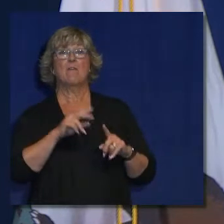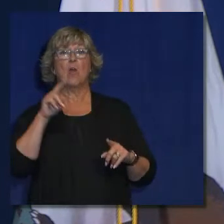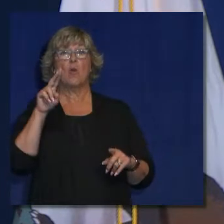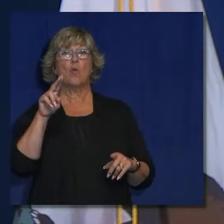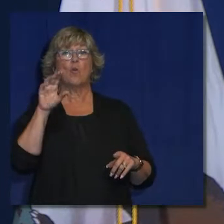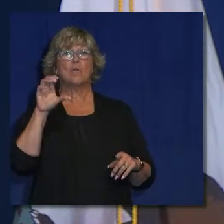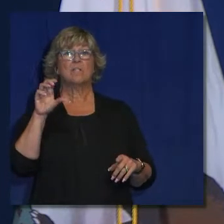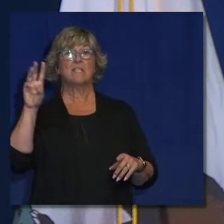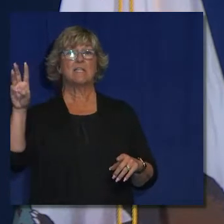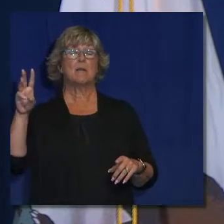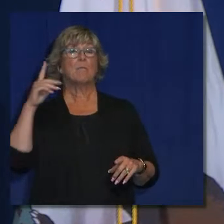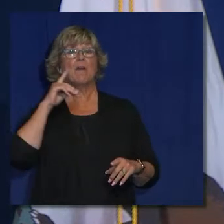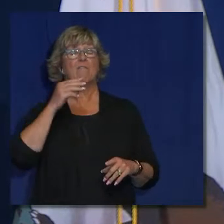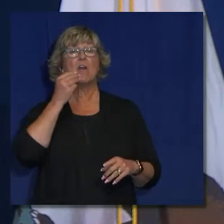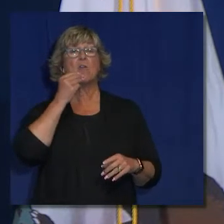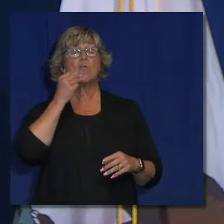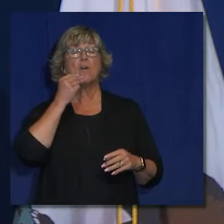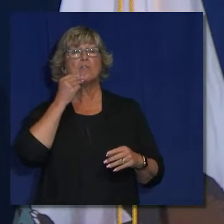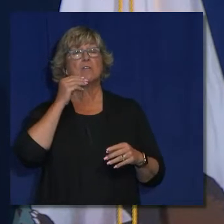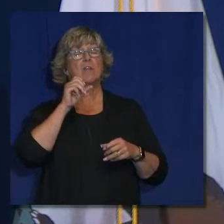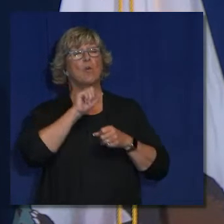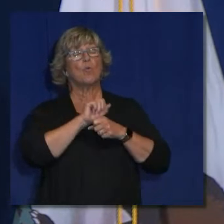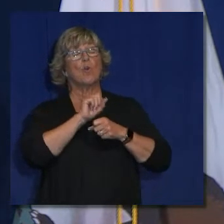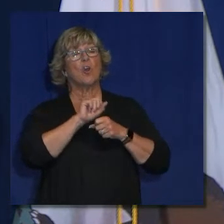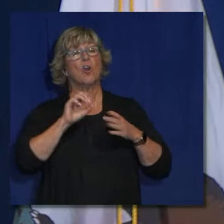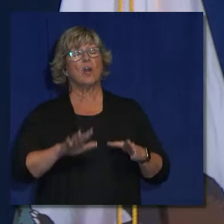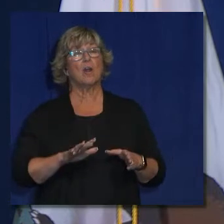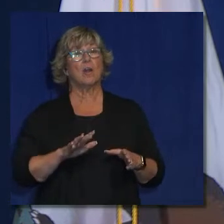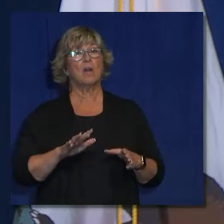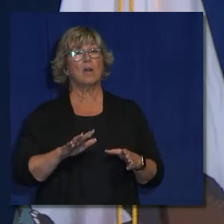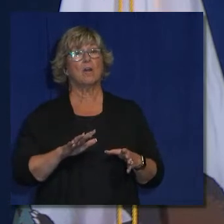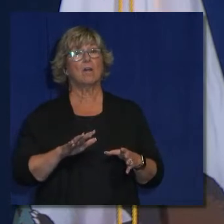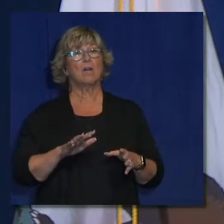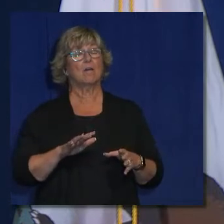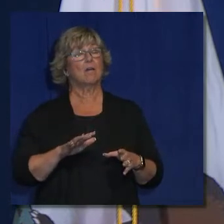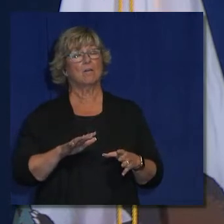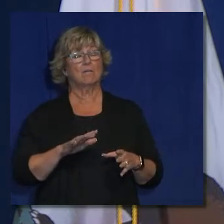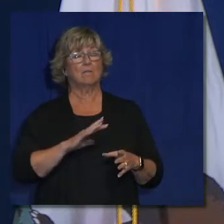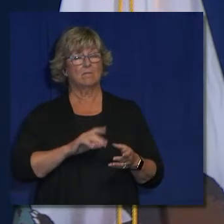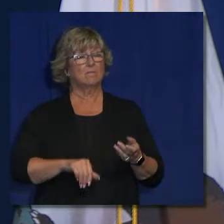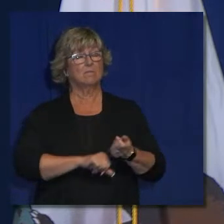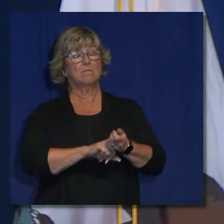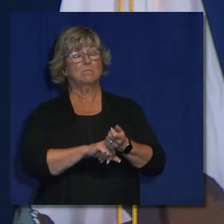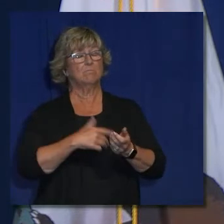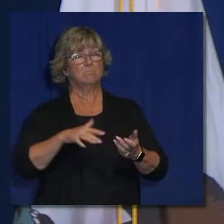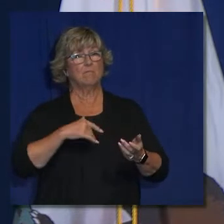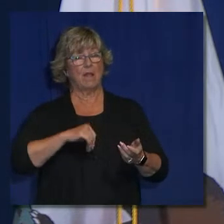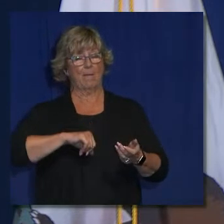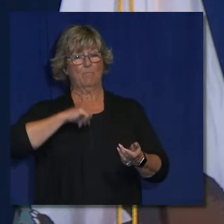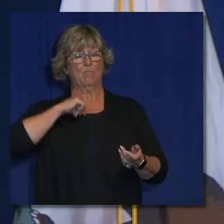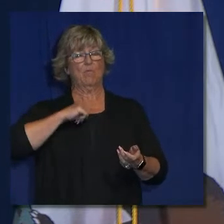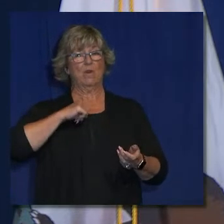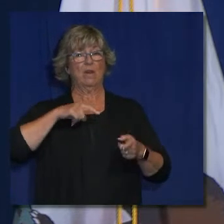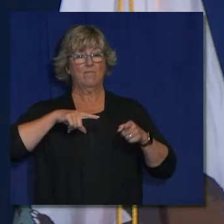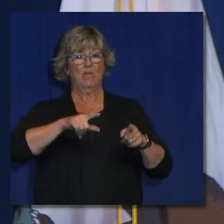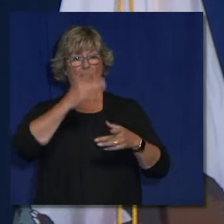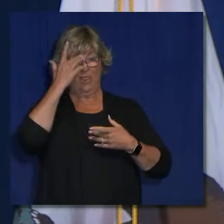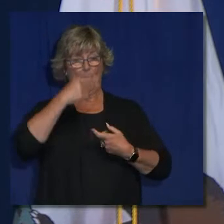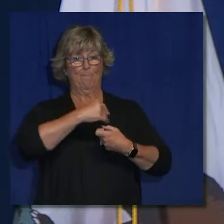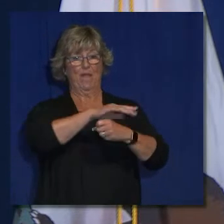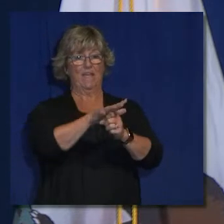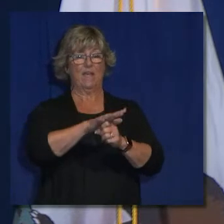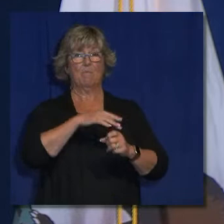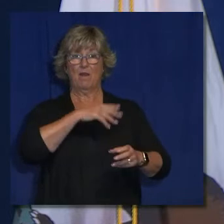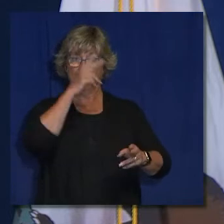few champions for grocery workers that I'd take a back seat to. I'm really proud of the work we did throughout the pandemic, and